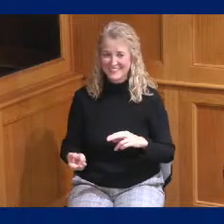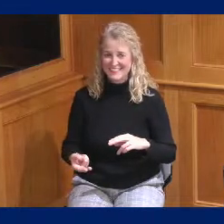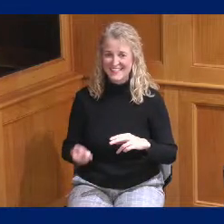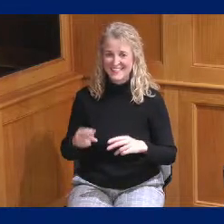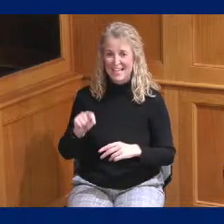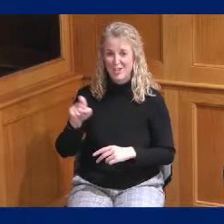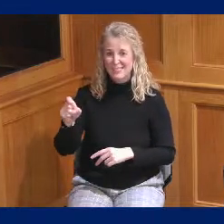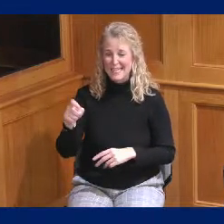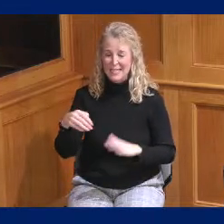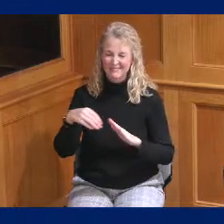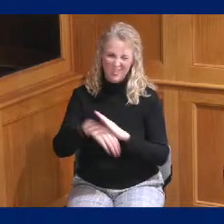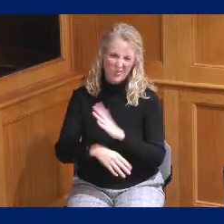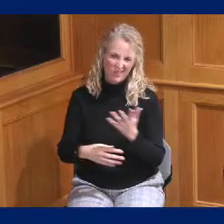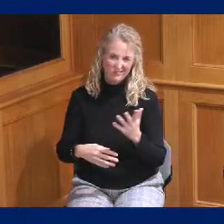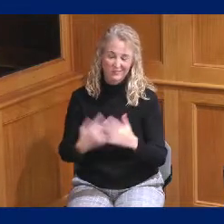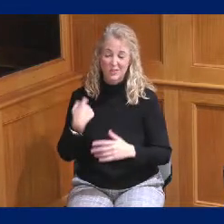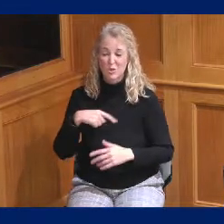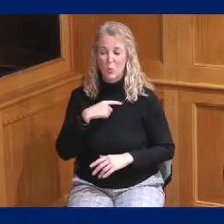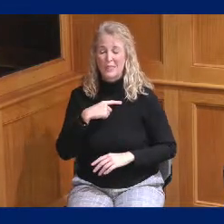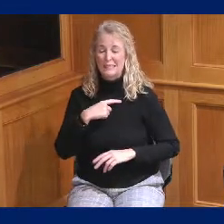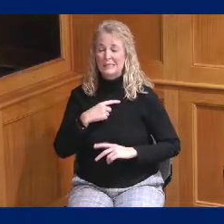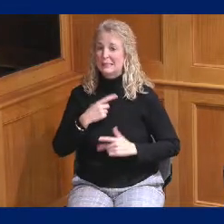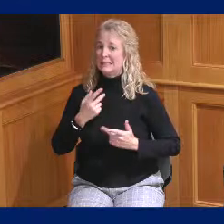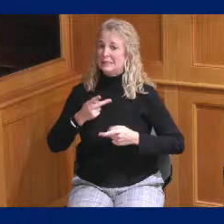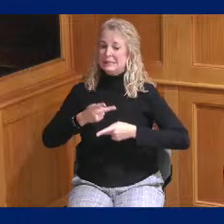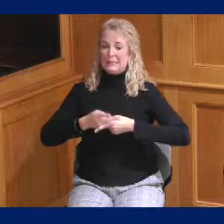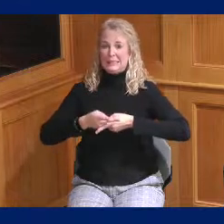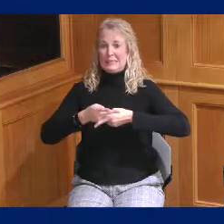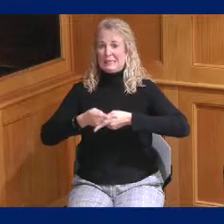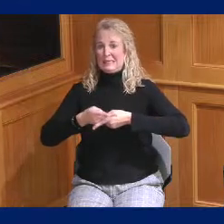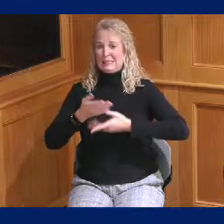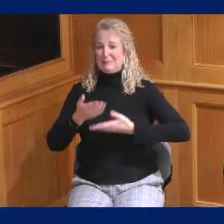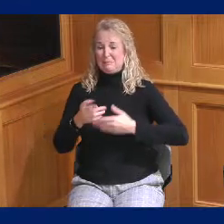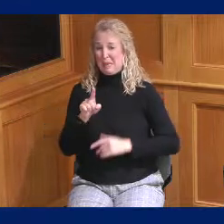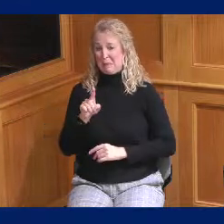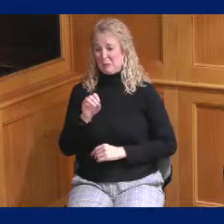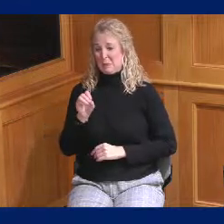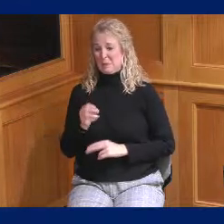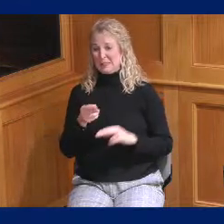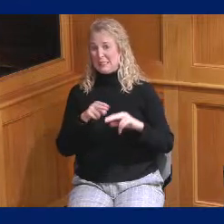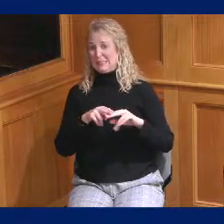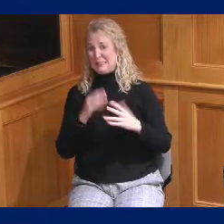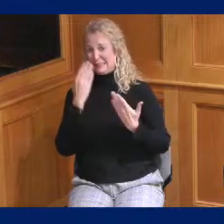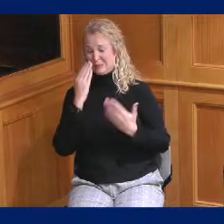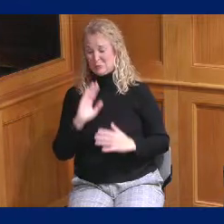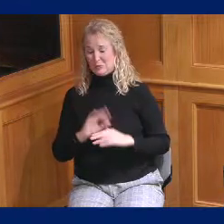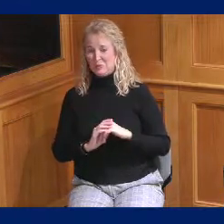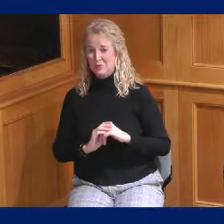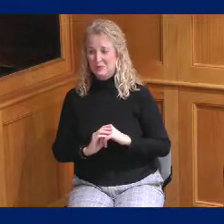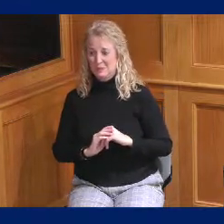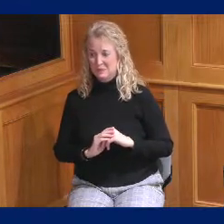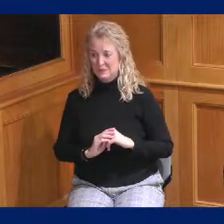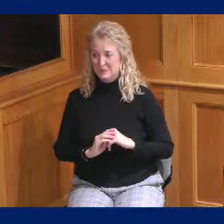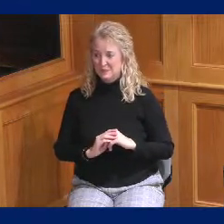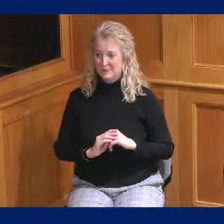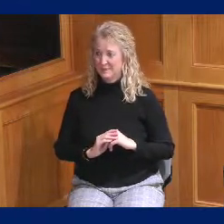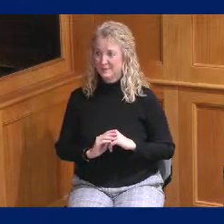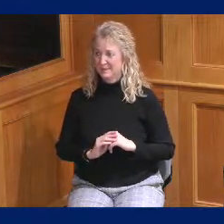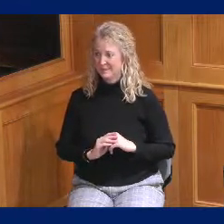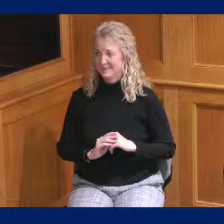we are projecting cautiously a 1% growth of sales tax in